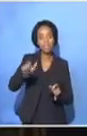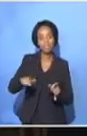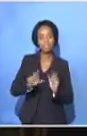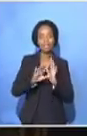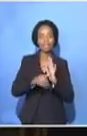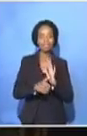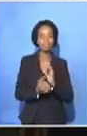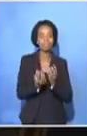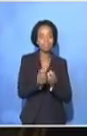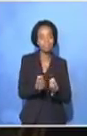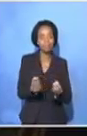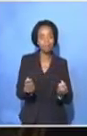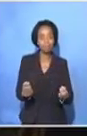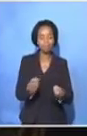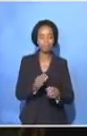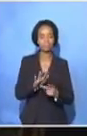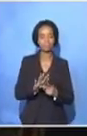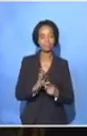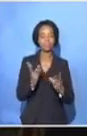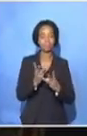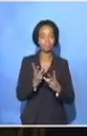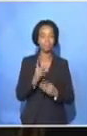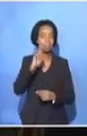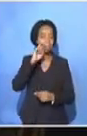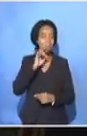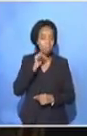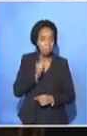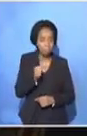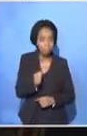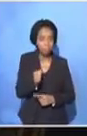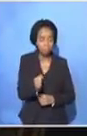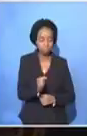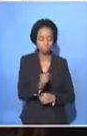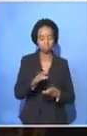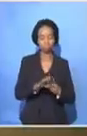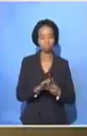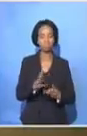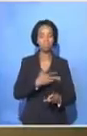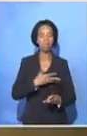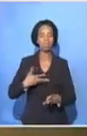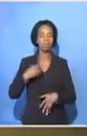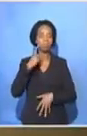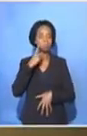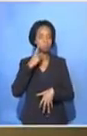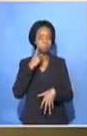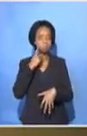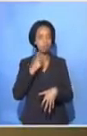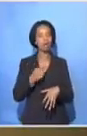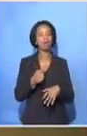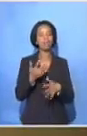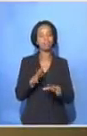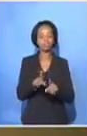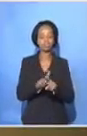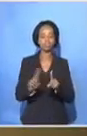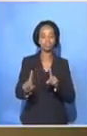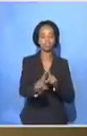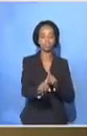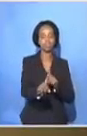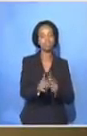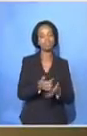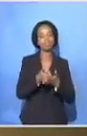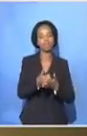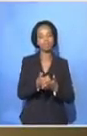disabilities, the elderly, and expectant mothers were given priority and assistance to cast their